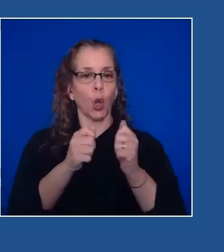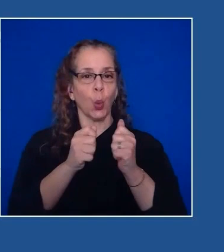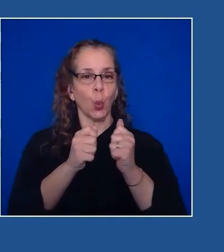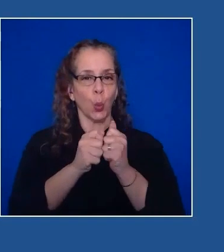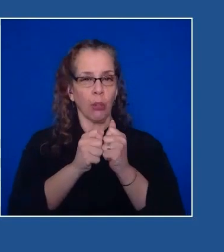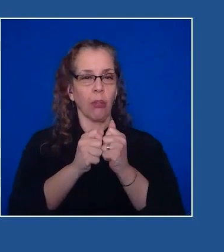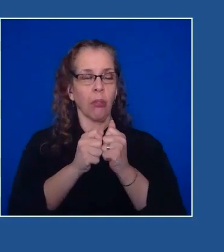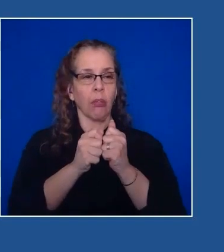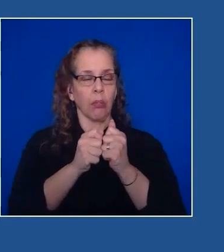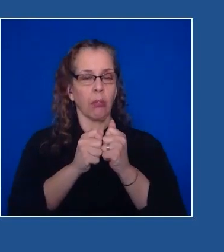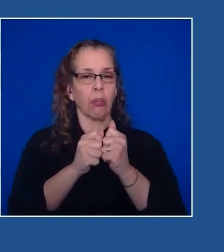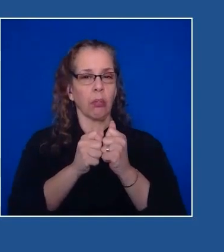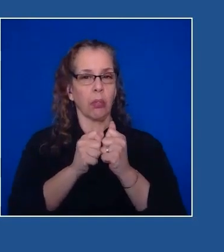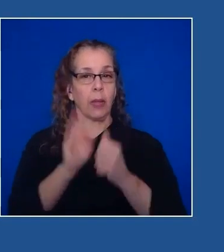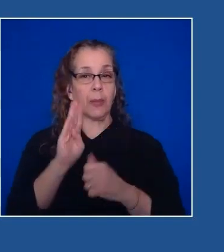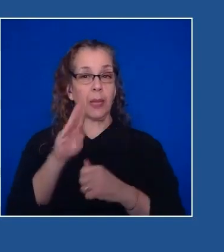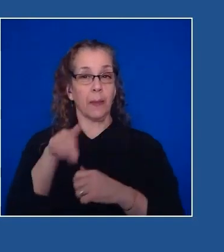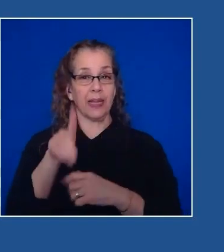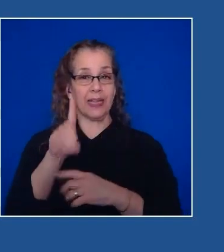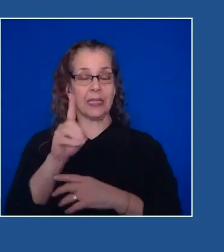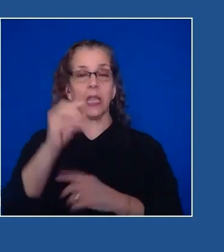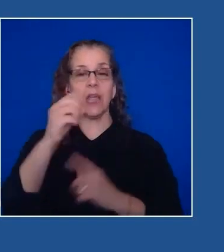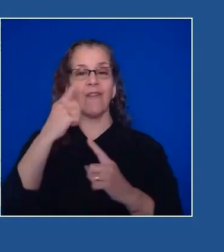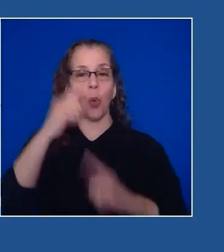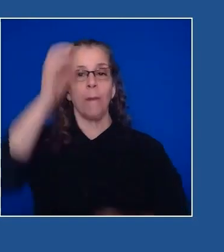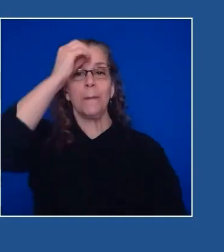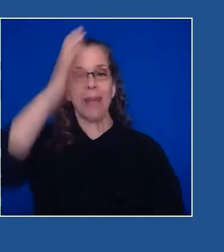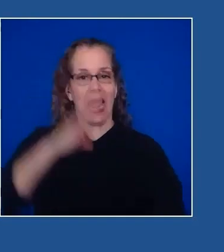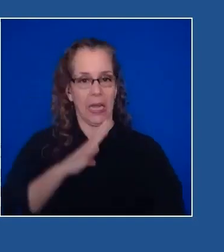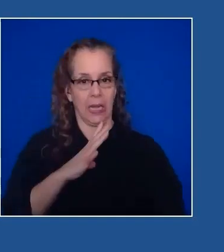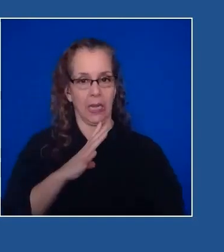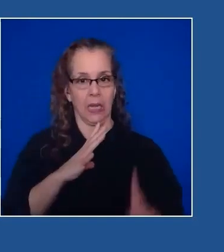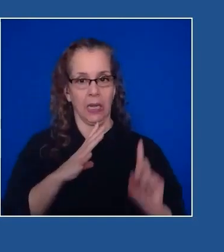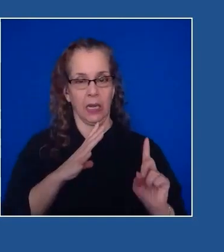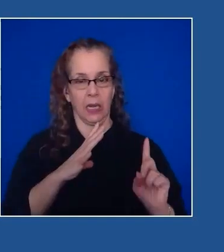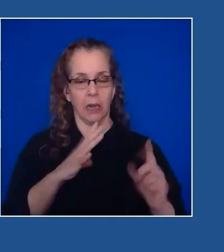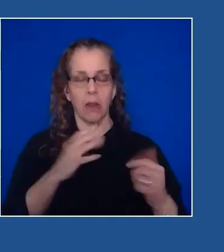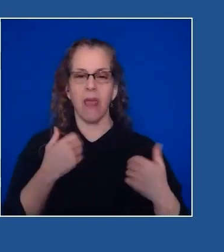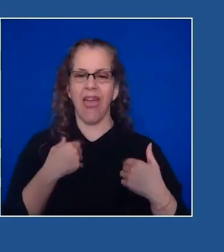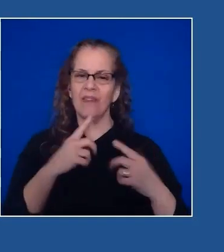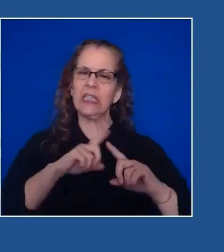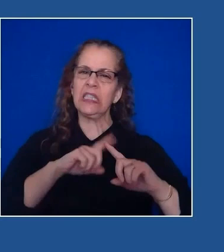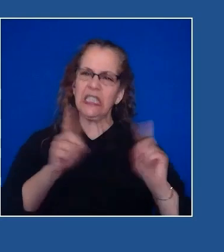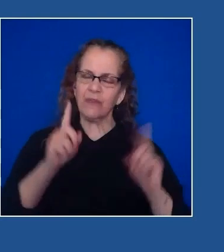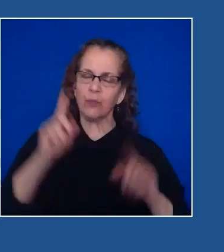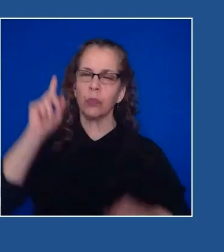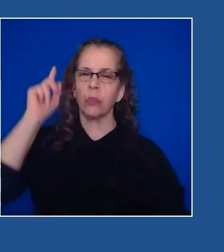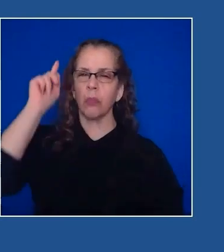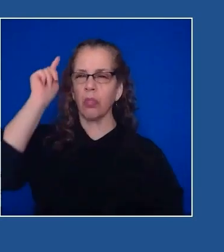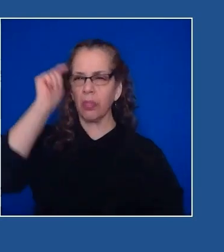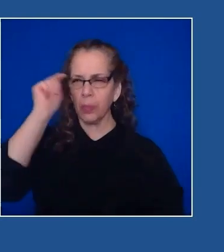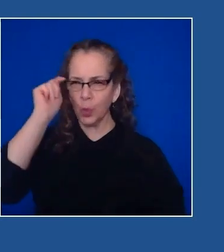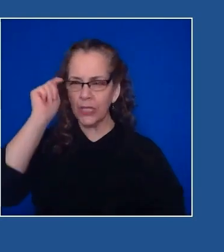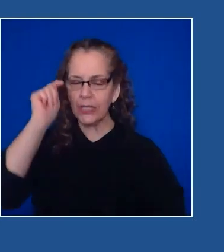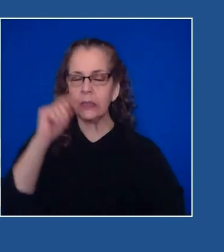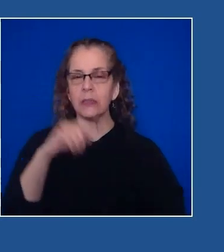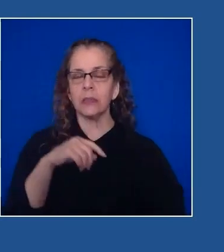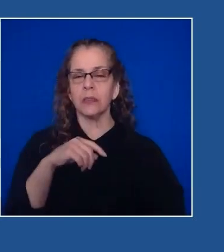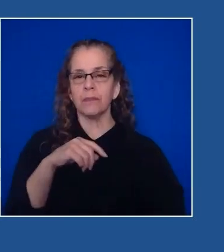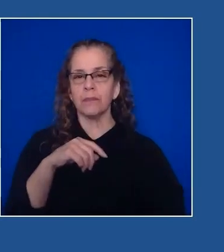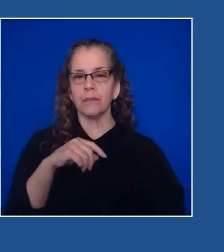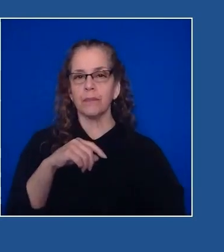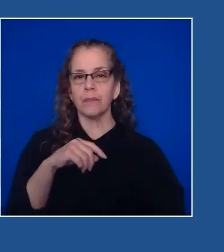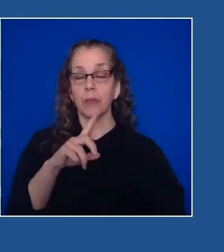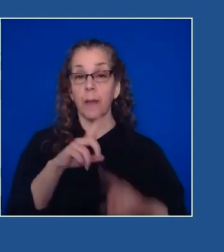with BPD. There are different hypotheses around that, but what we